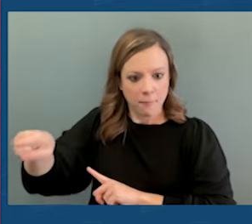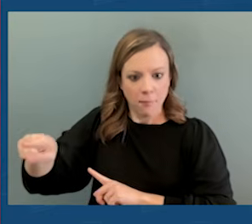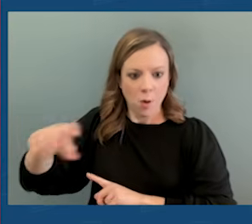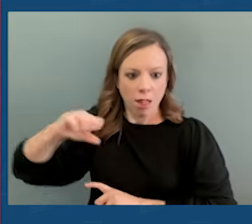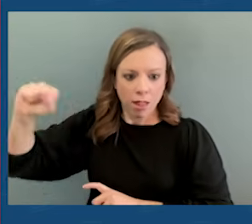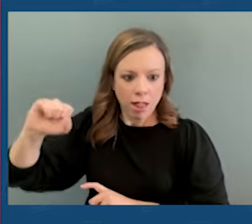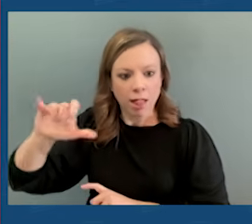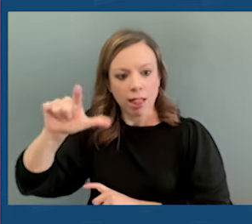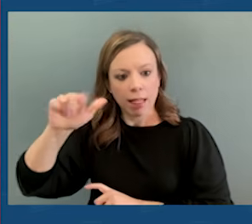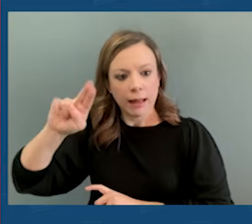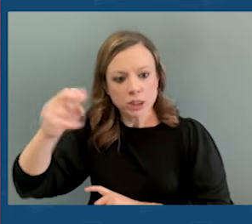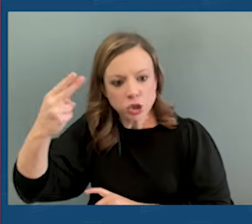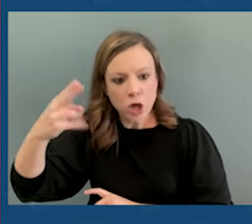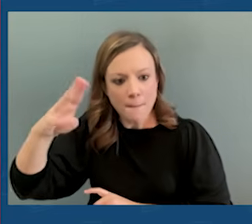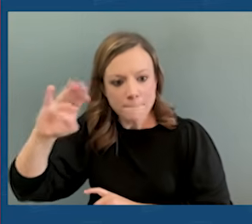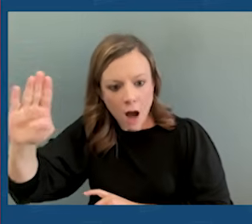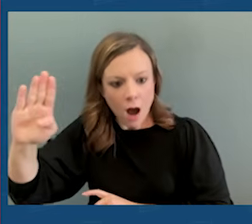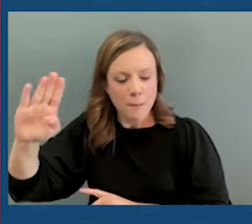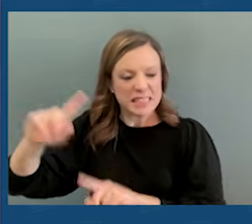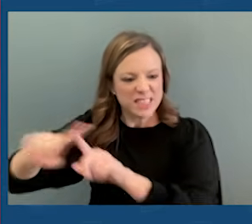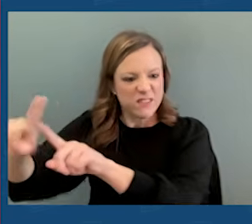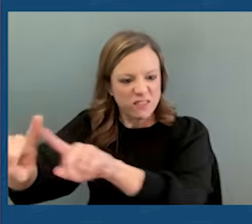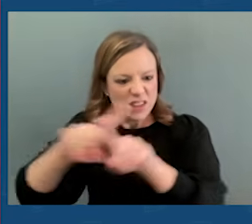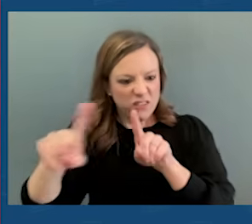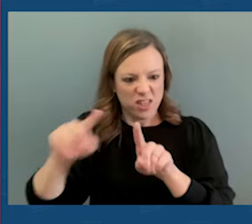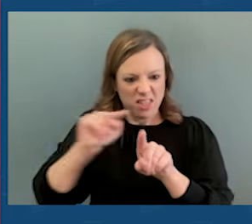It didn't stop in the early days.